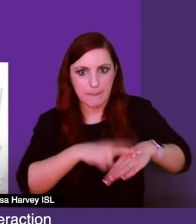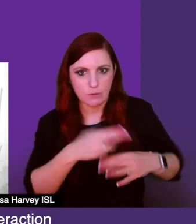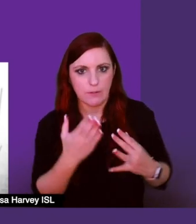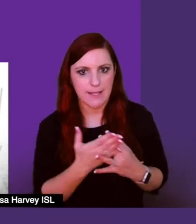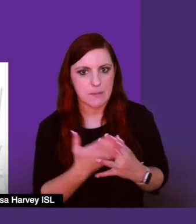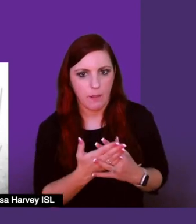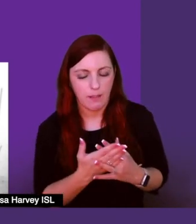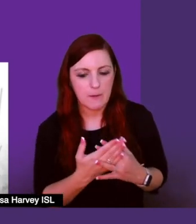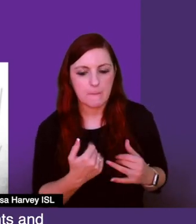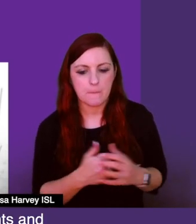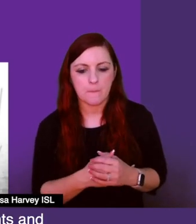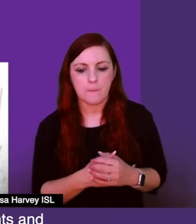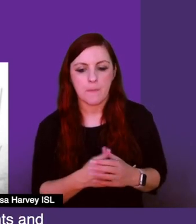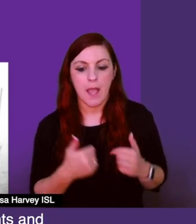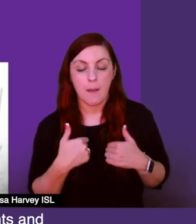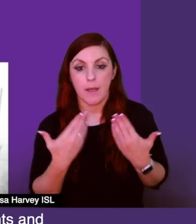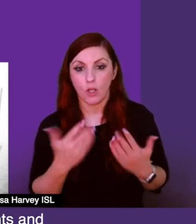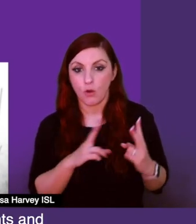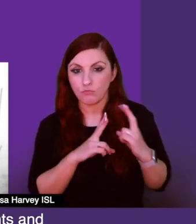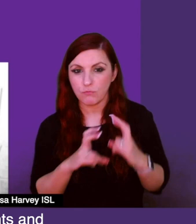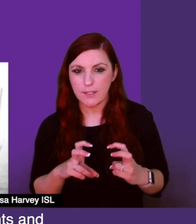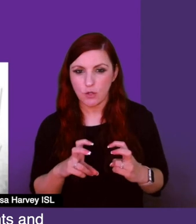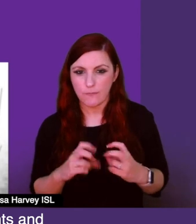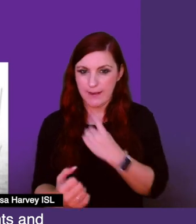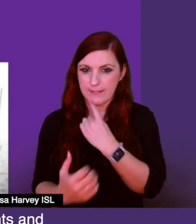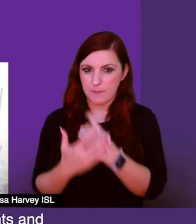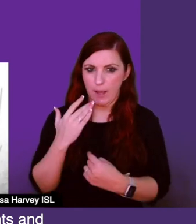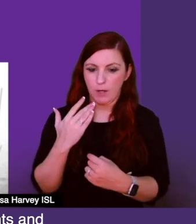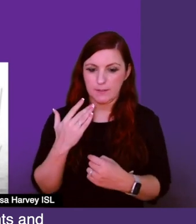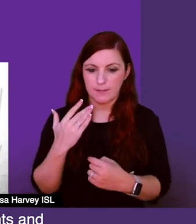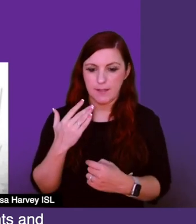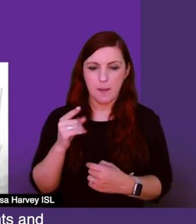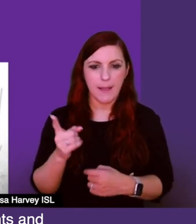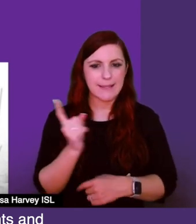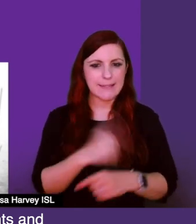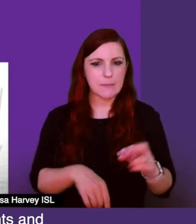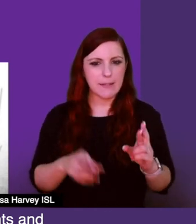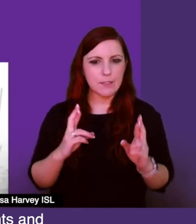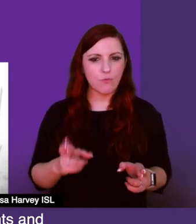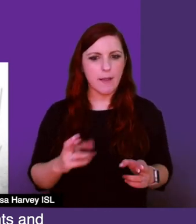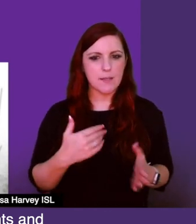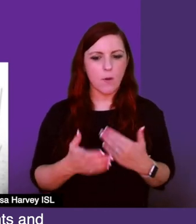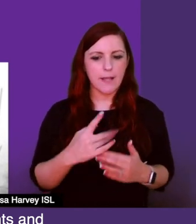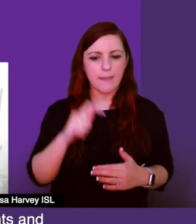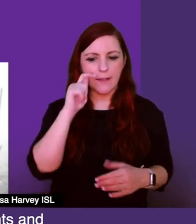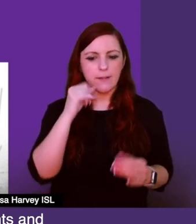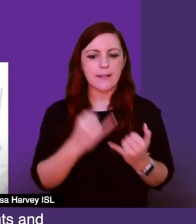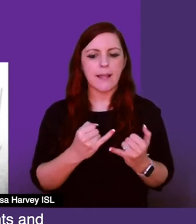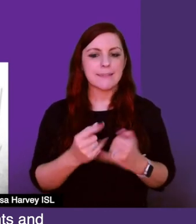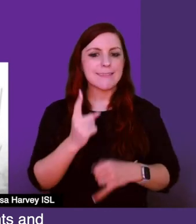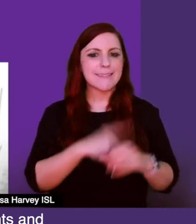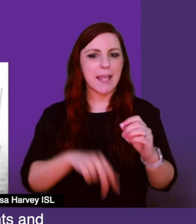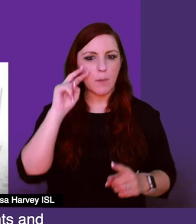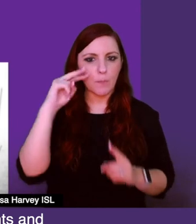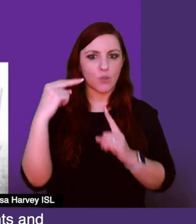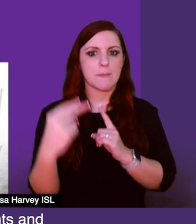accessible. And my current research is very inspired by disability rights and what I think of as like the